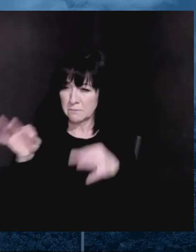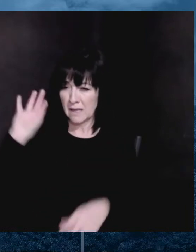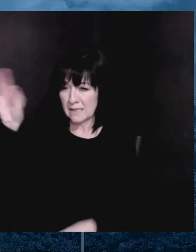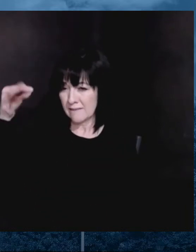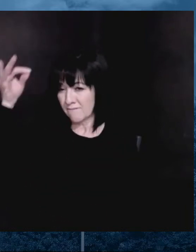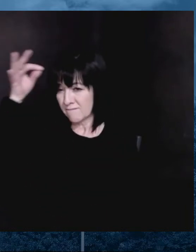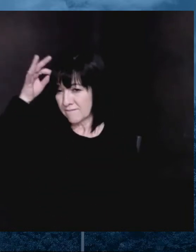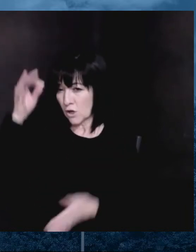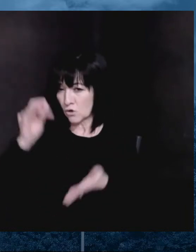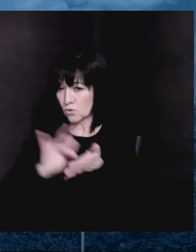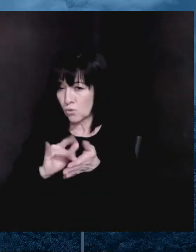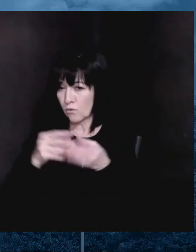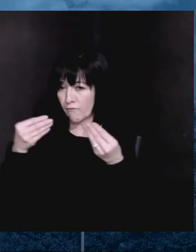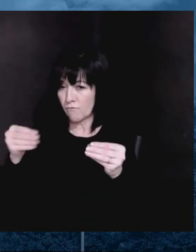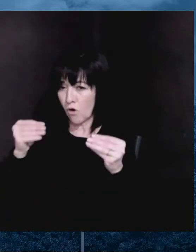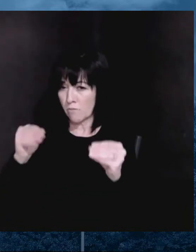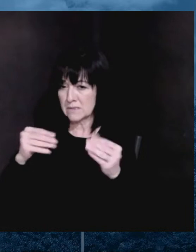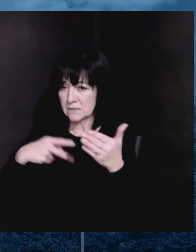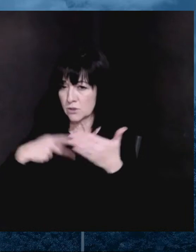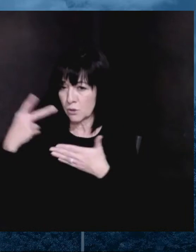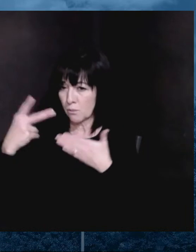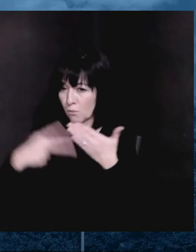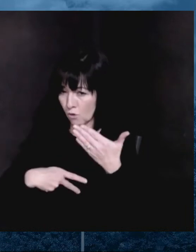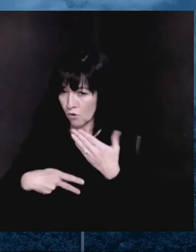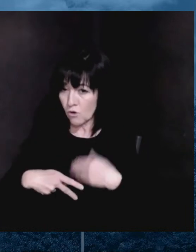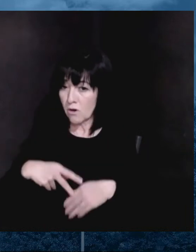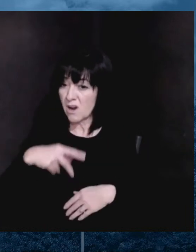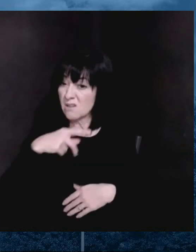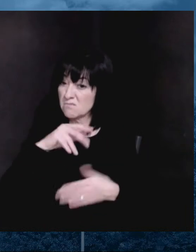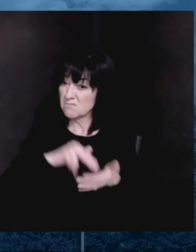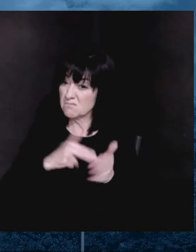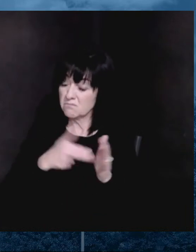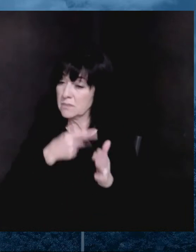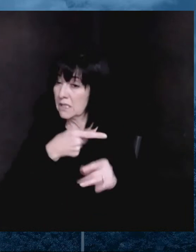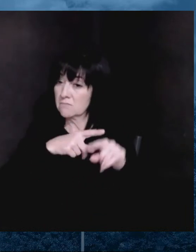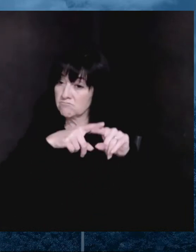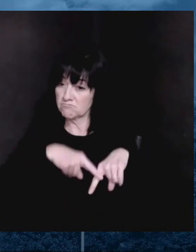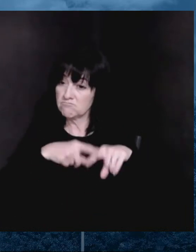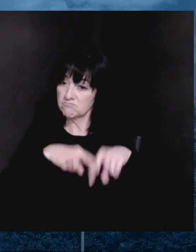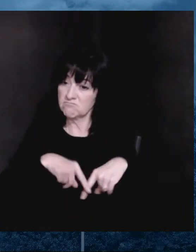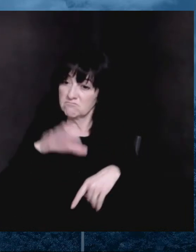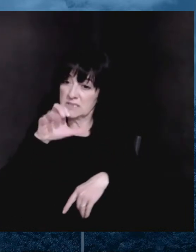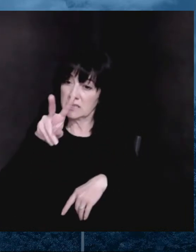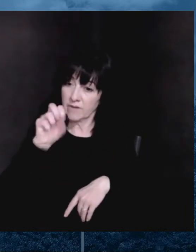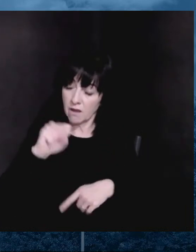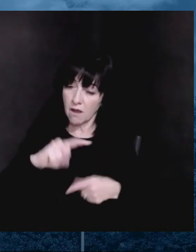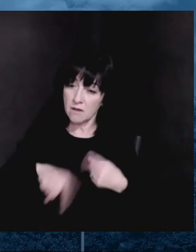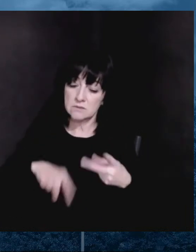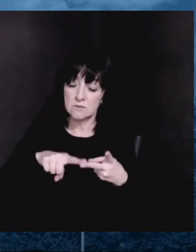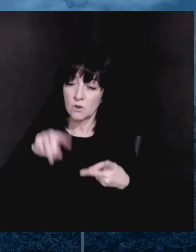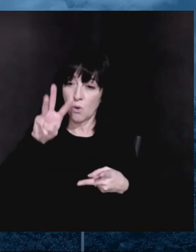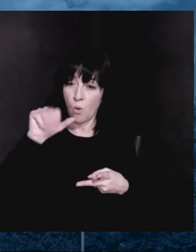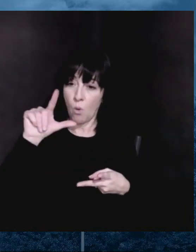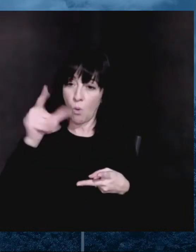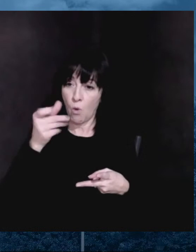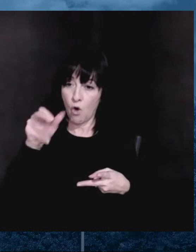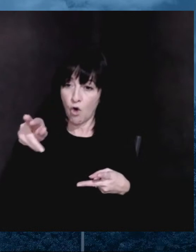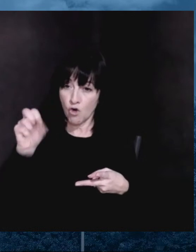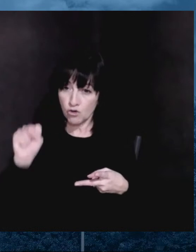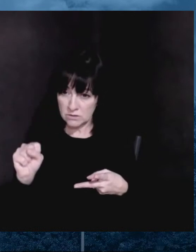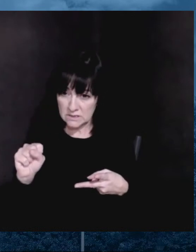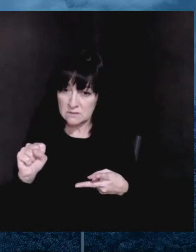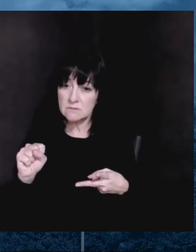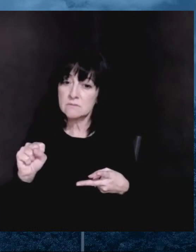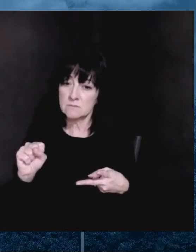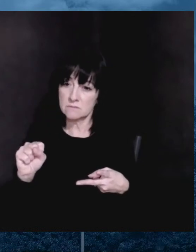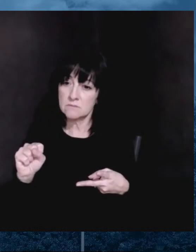are they just kind of at the mercy of like CVS or Walgreens in terms for when they can get the vaccine, or